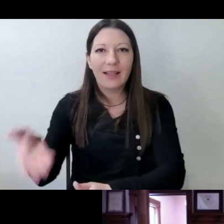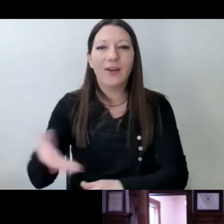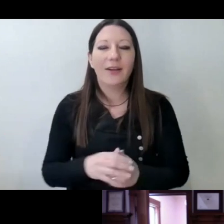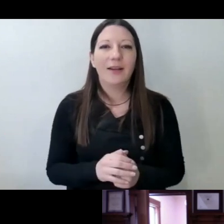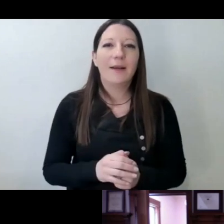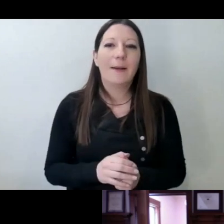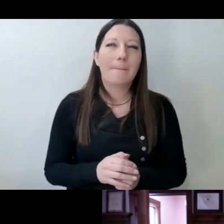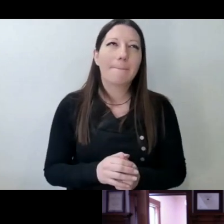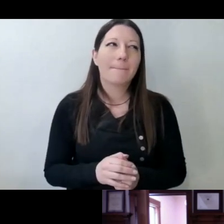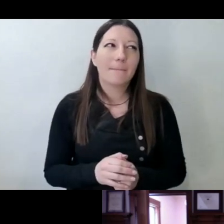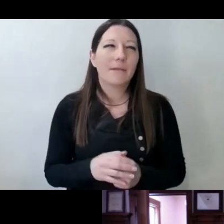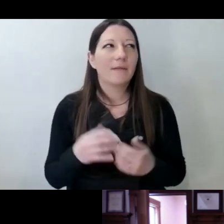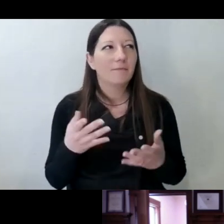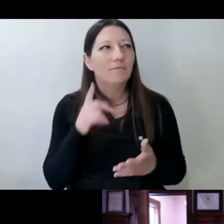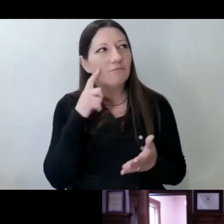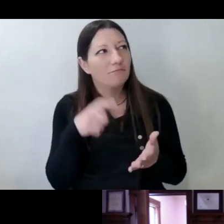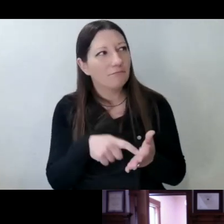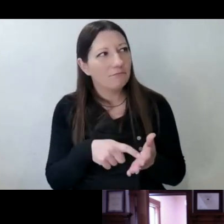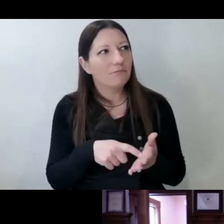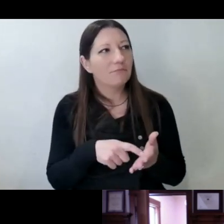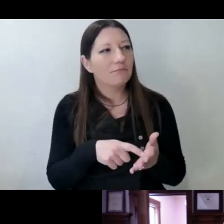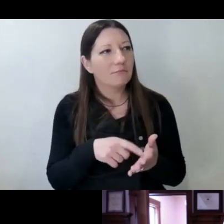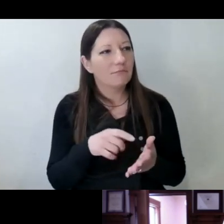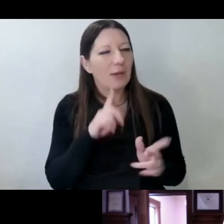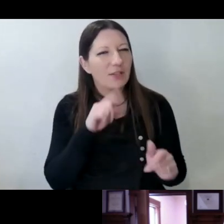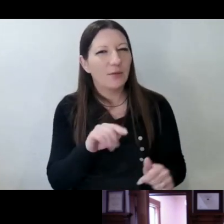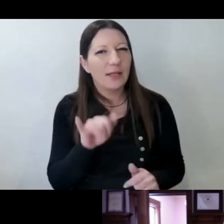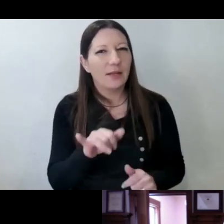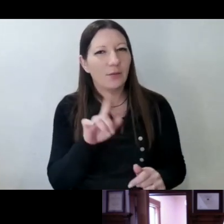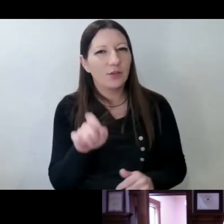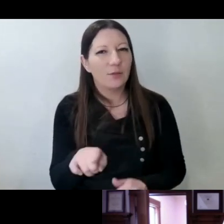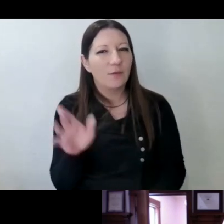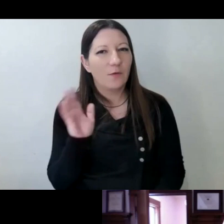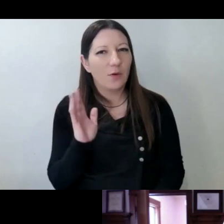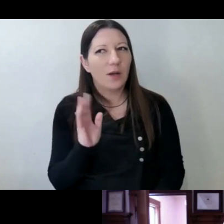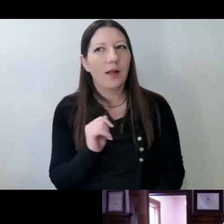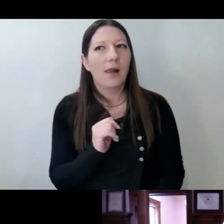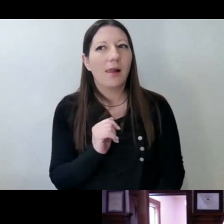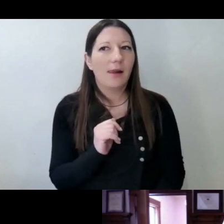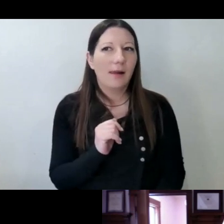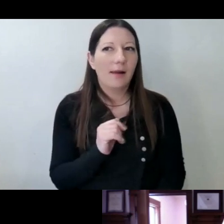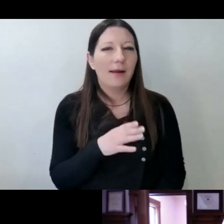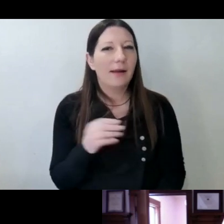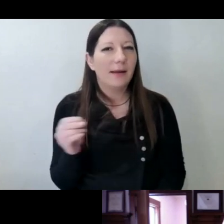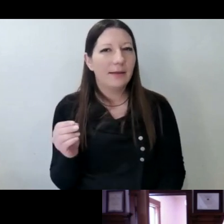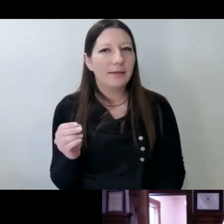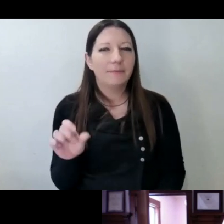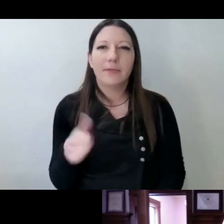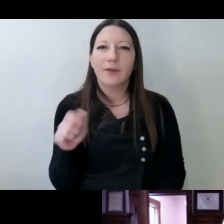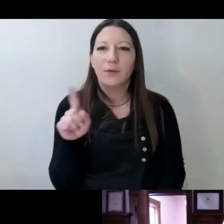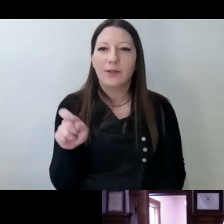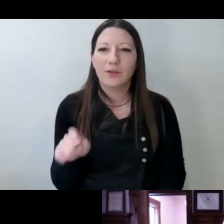acknowledge the question nevertheless. And then a question about how much the fire is natural and how much is